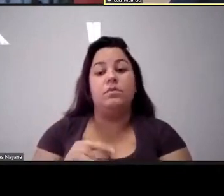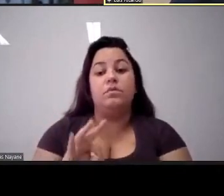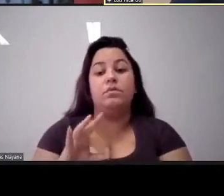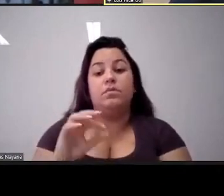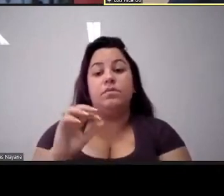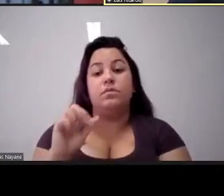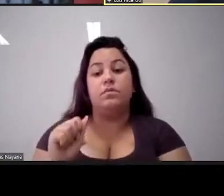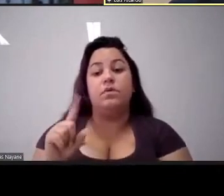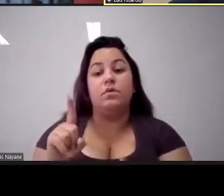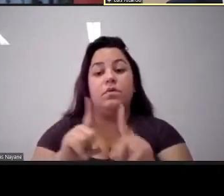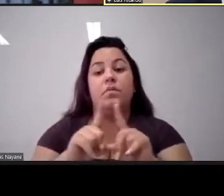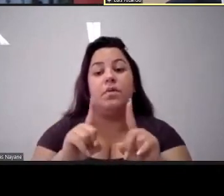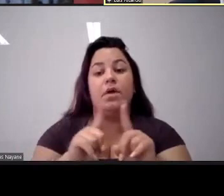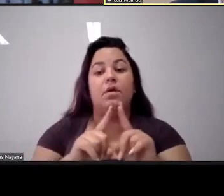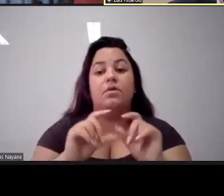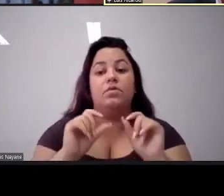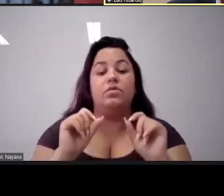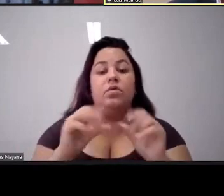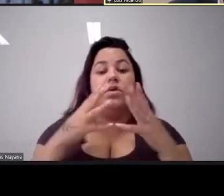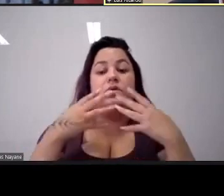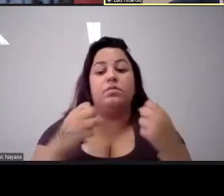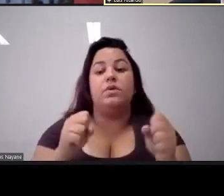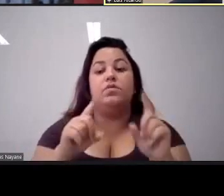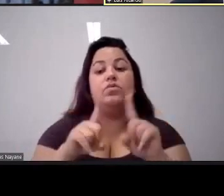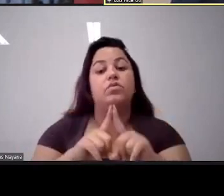We are trying really hard to be